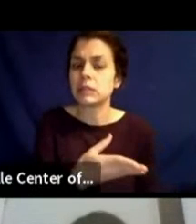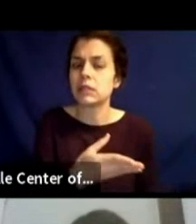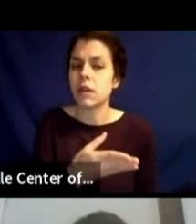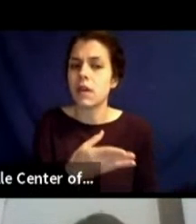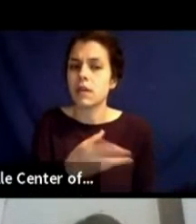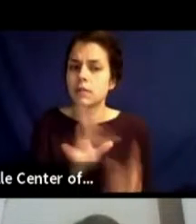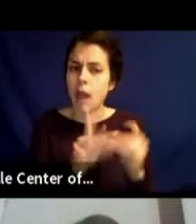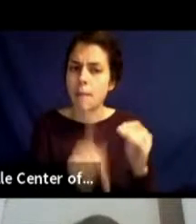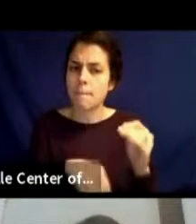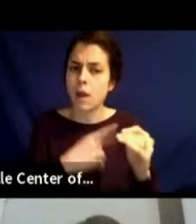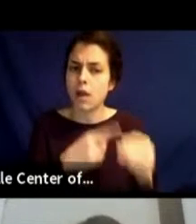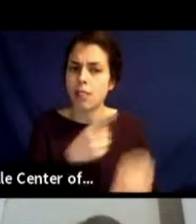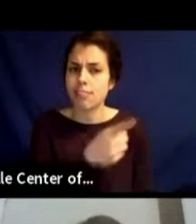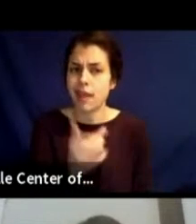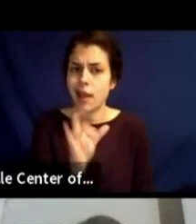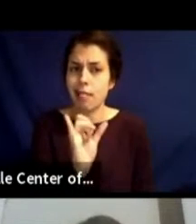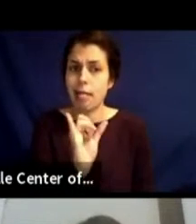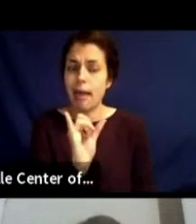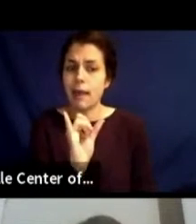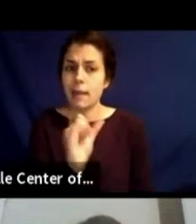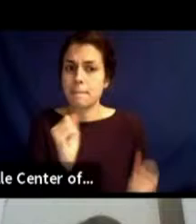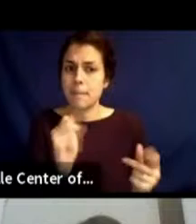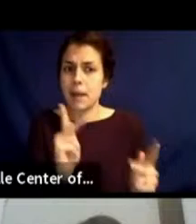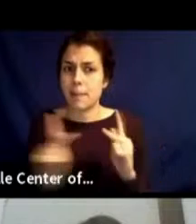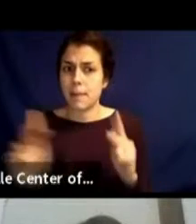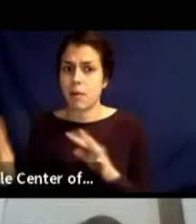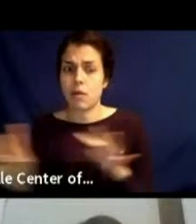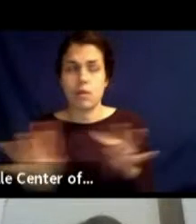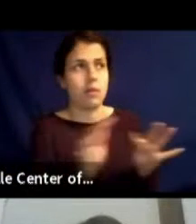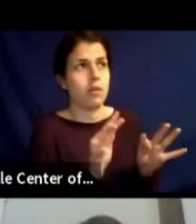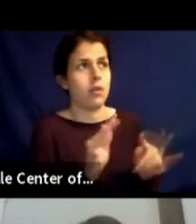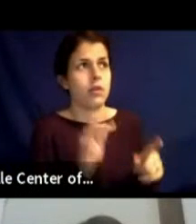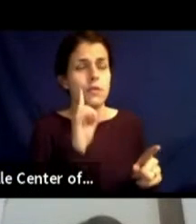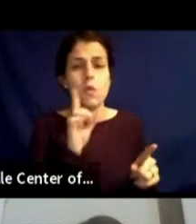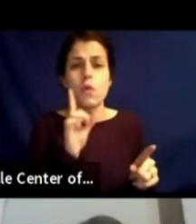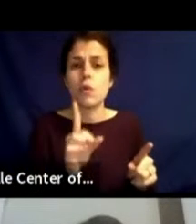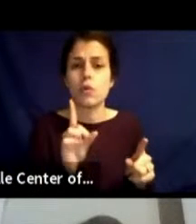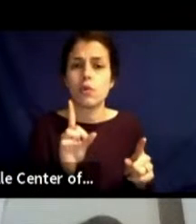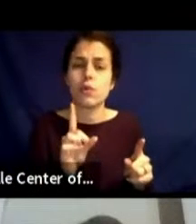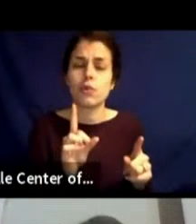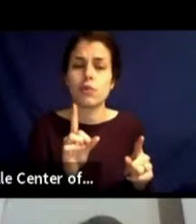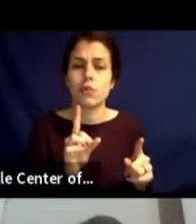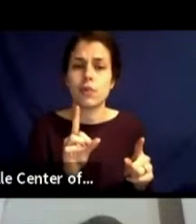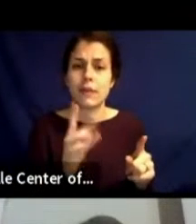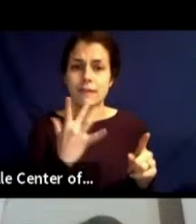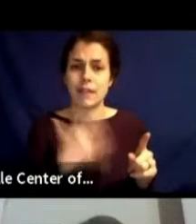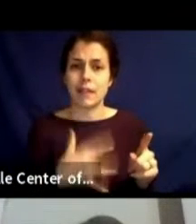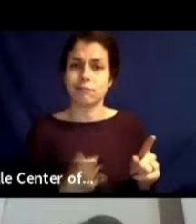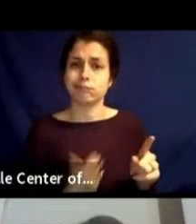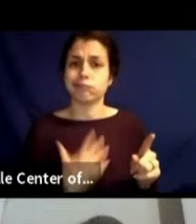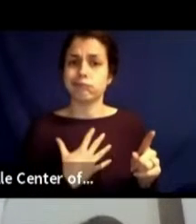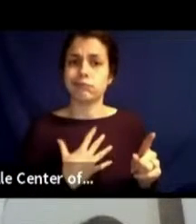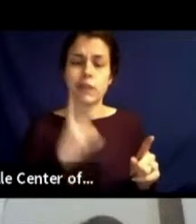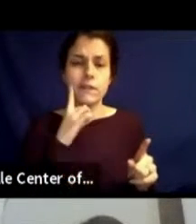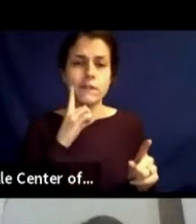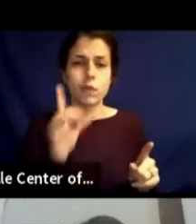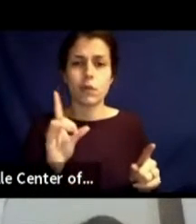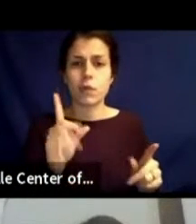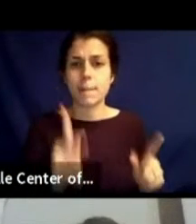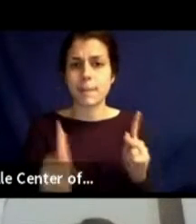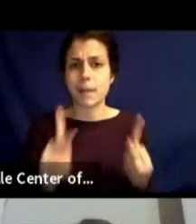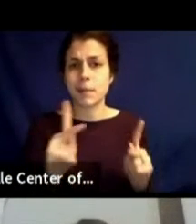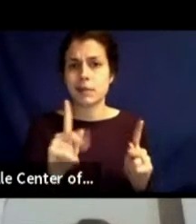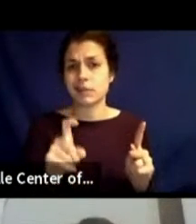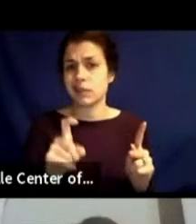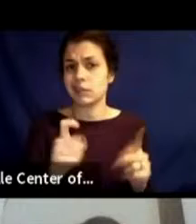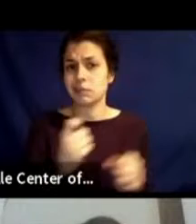that they're kind of the beacon of light in the dark for those who need a place to just kind of grab a